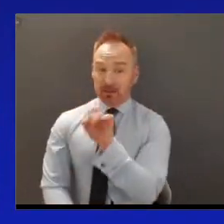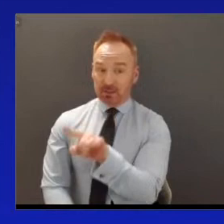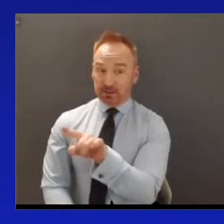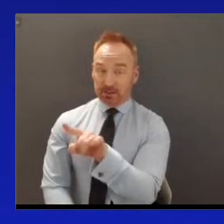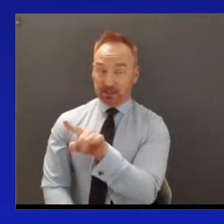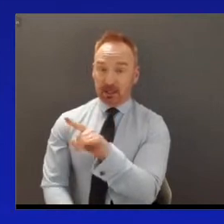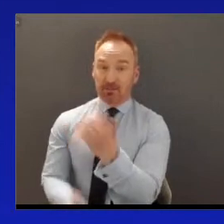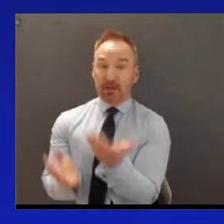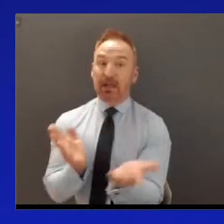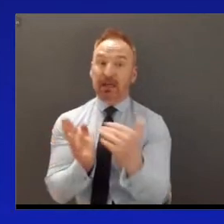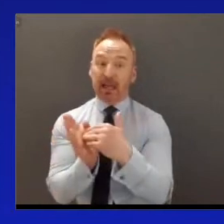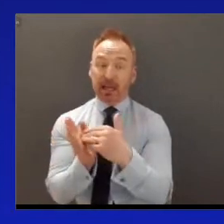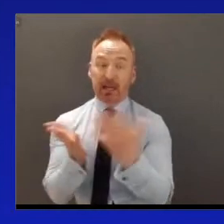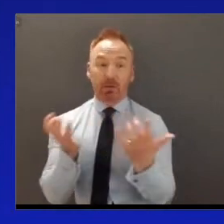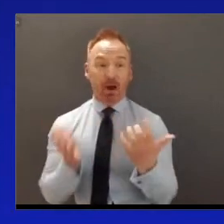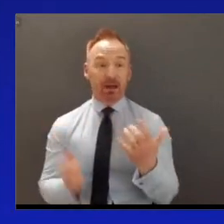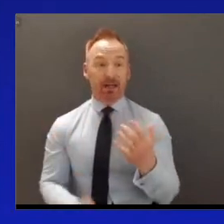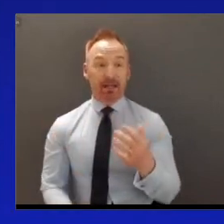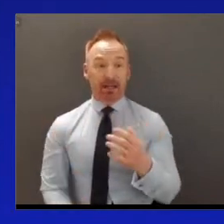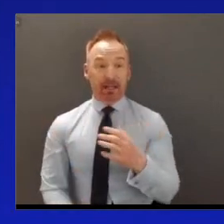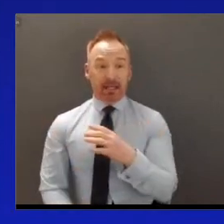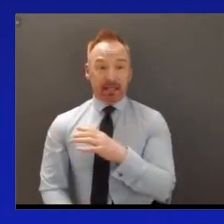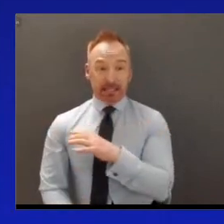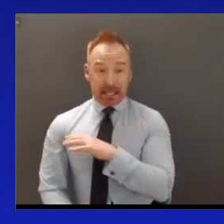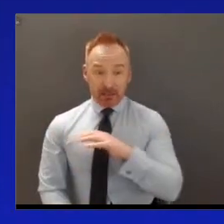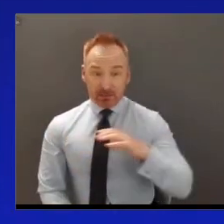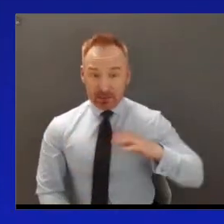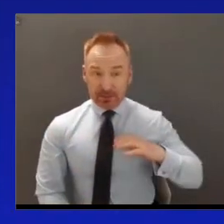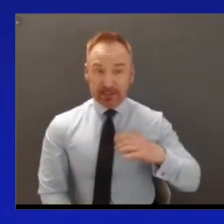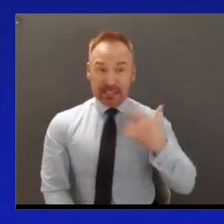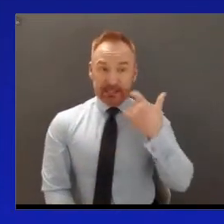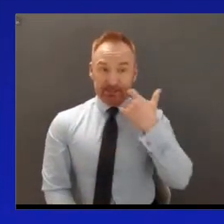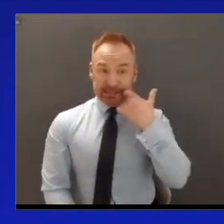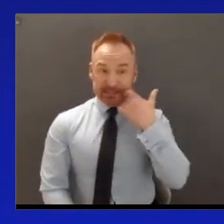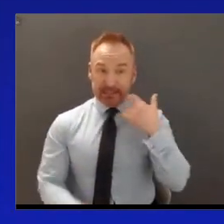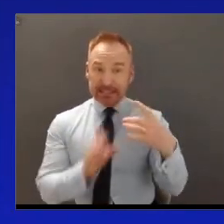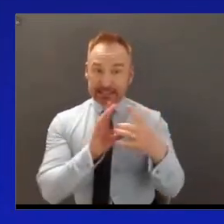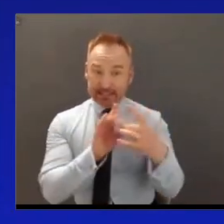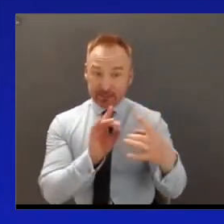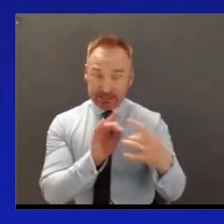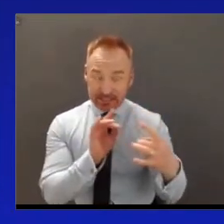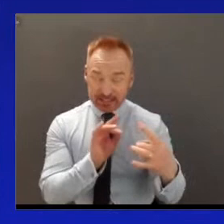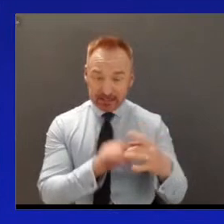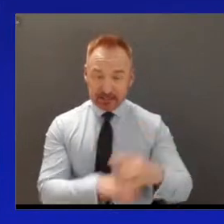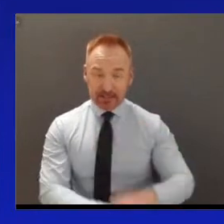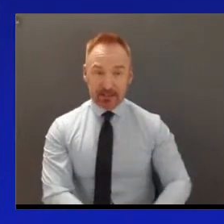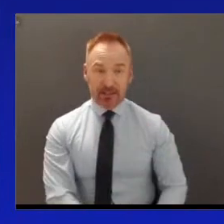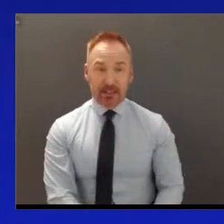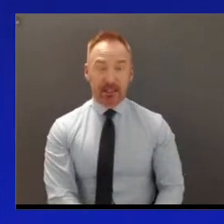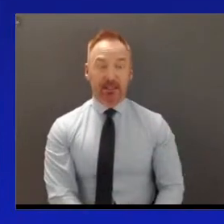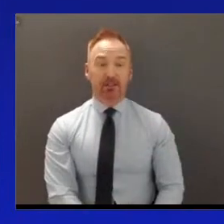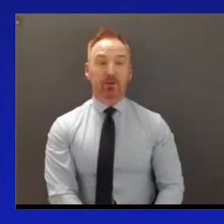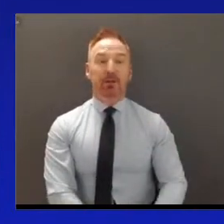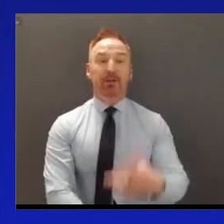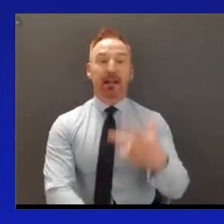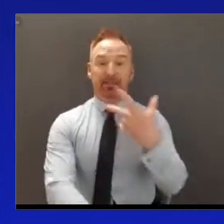what Councillor King and Fleury said, like in terms of our approach to vaccination and the